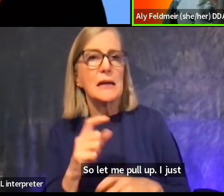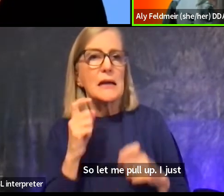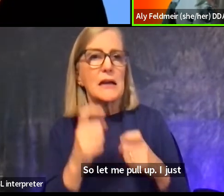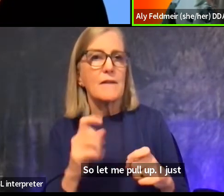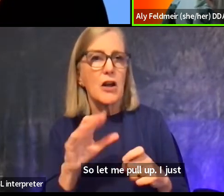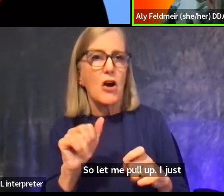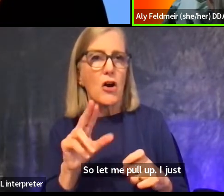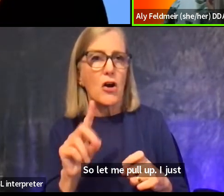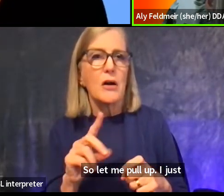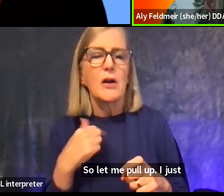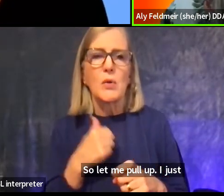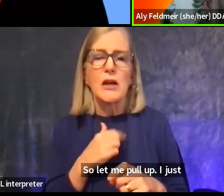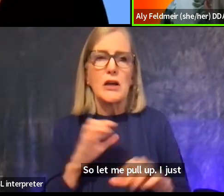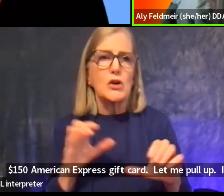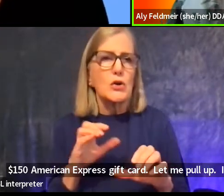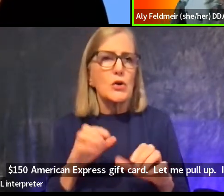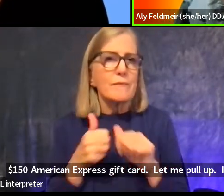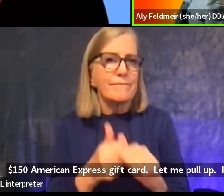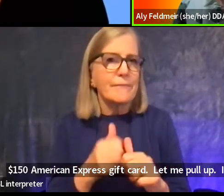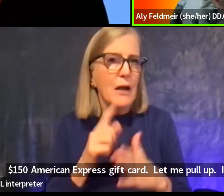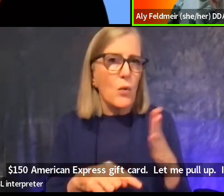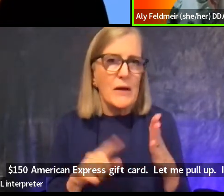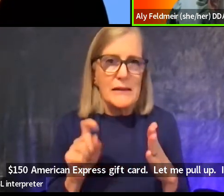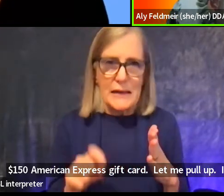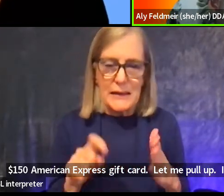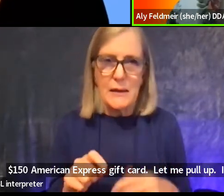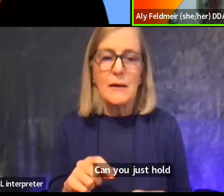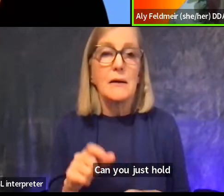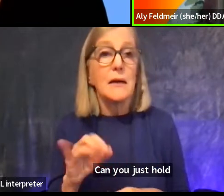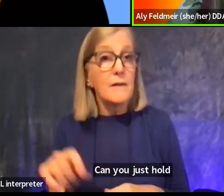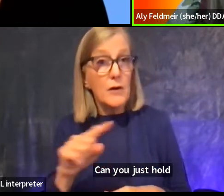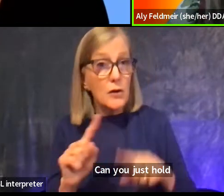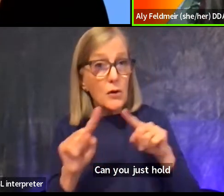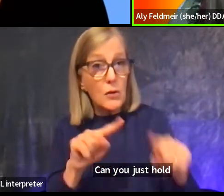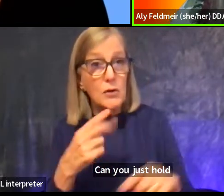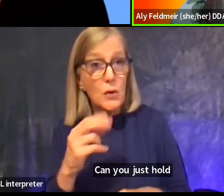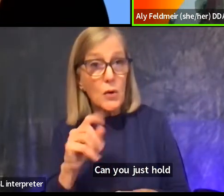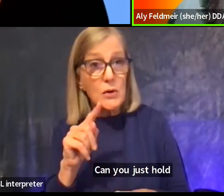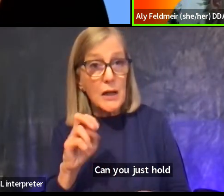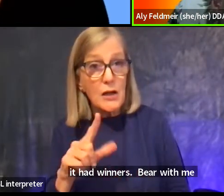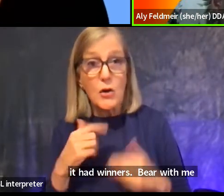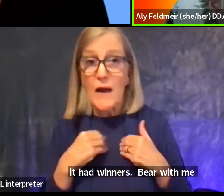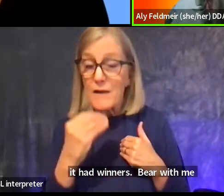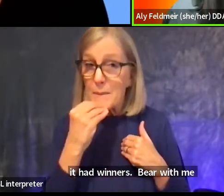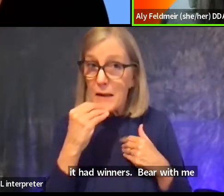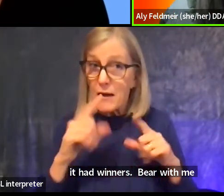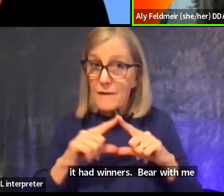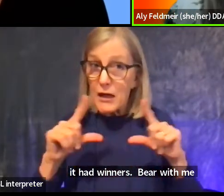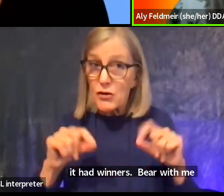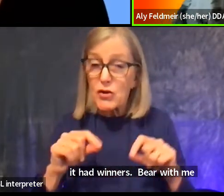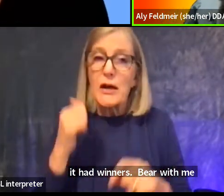an as needed basis. However, if you're in a hotel, you do get a meal voucher every single day.